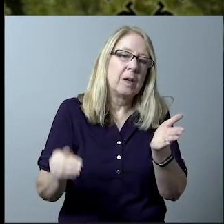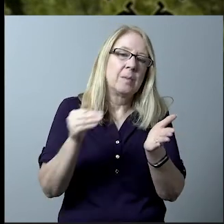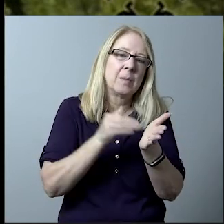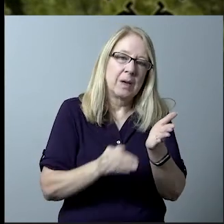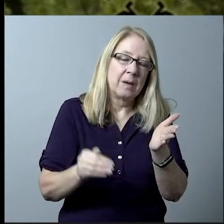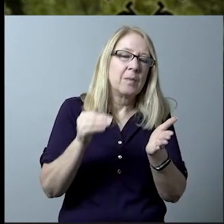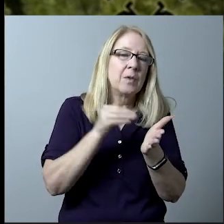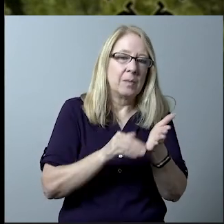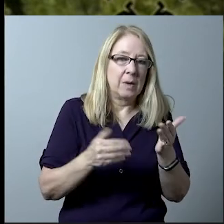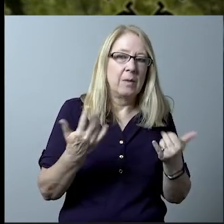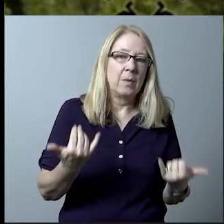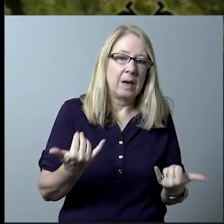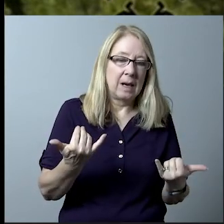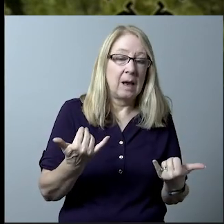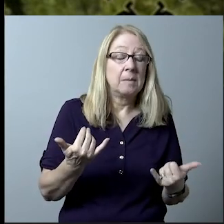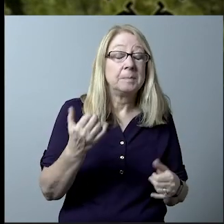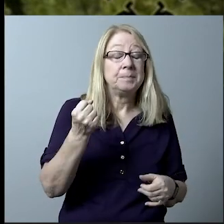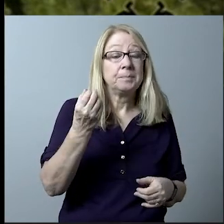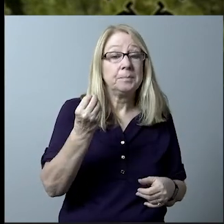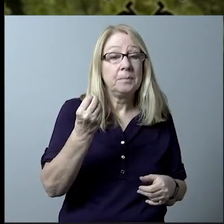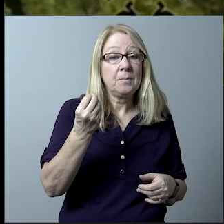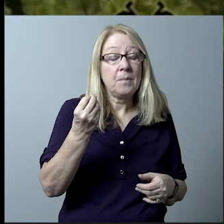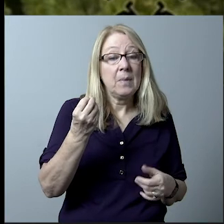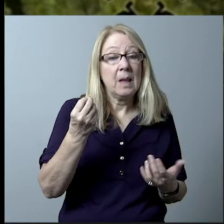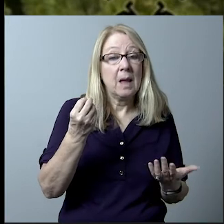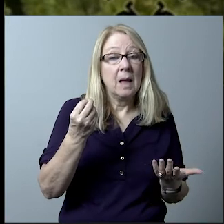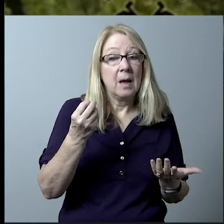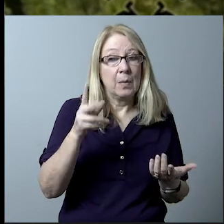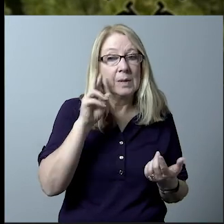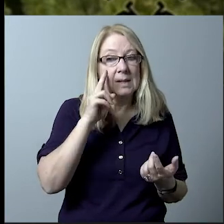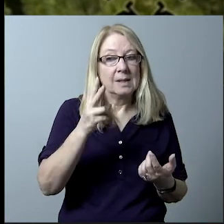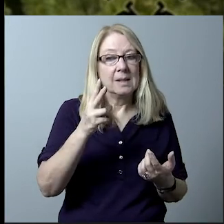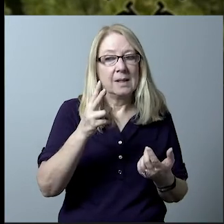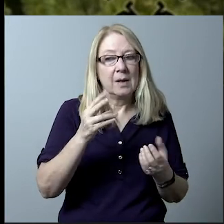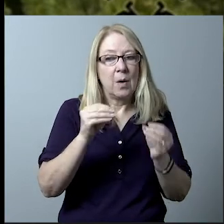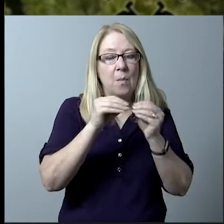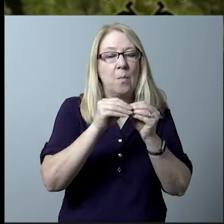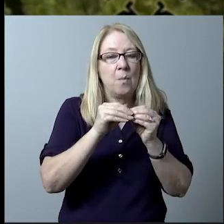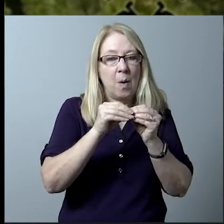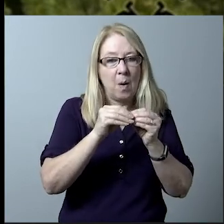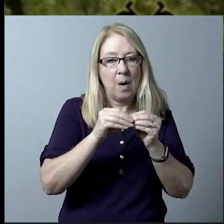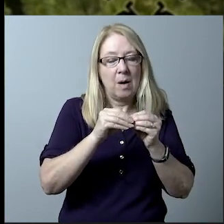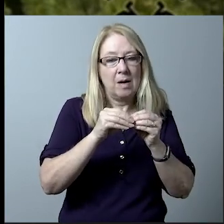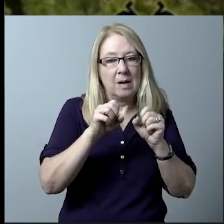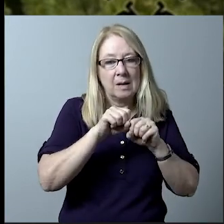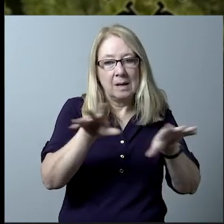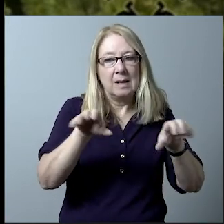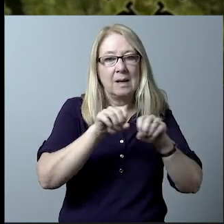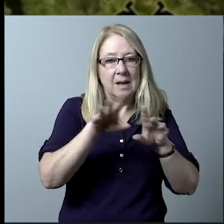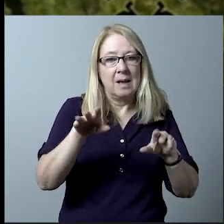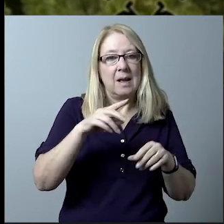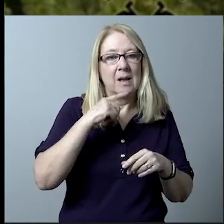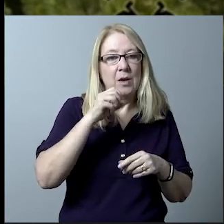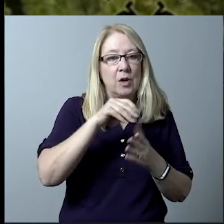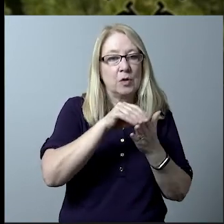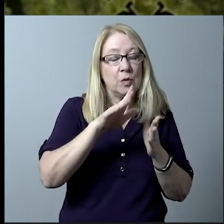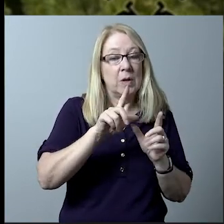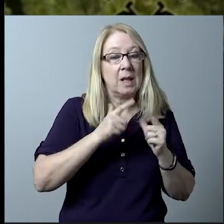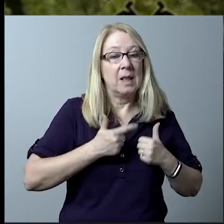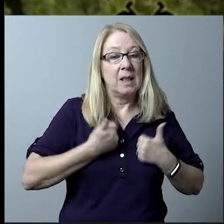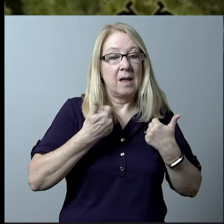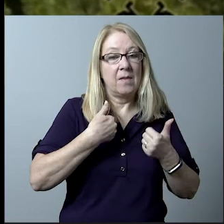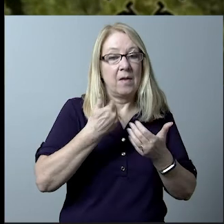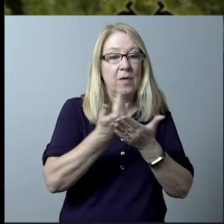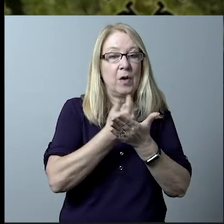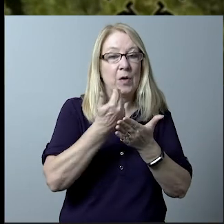just about repetitiveness at this point. And so you'll see a lot more efforts coming out. Student Life